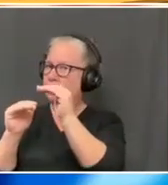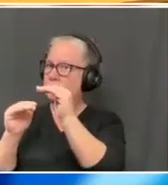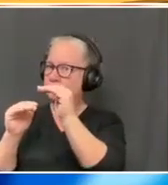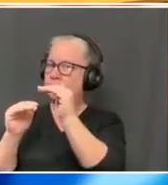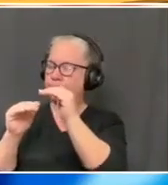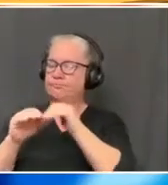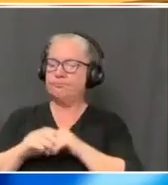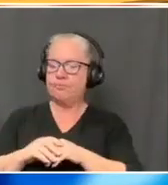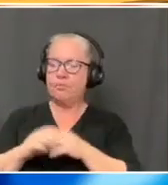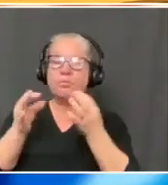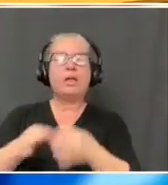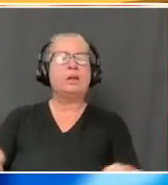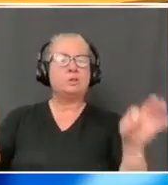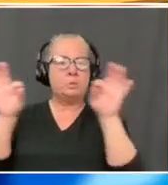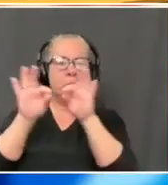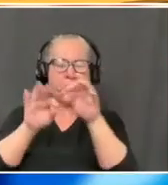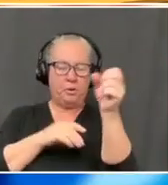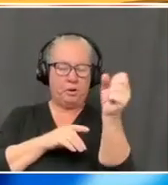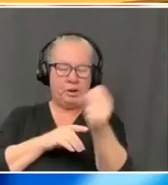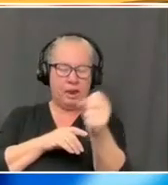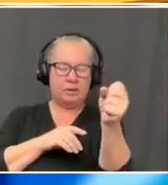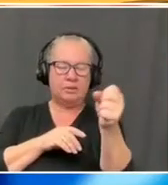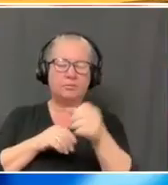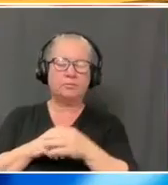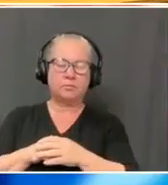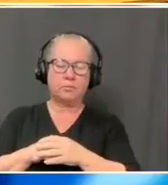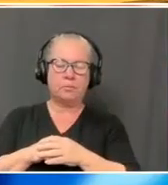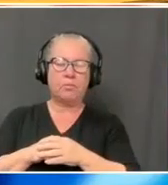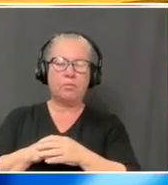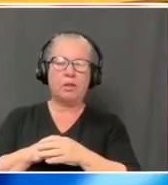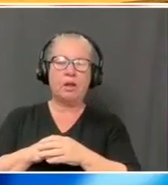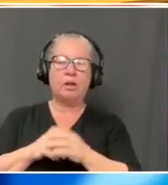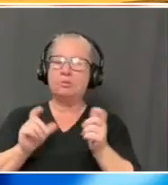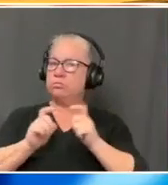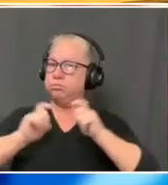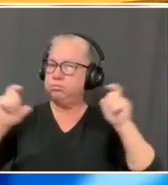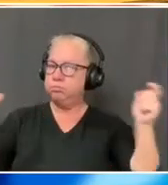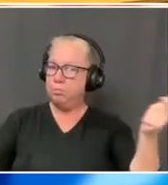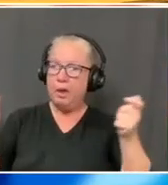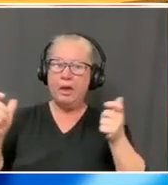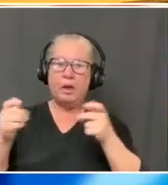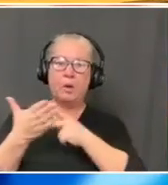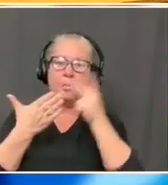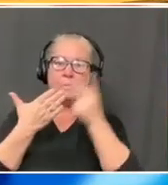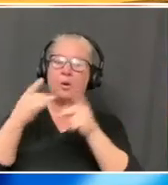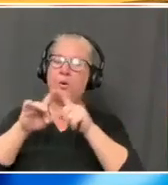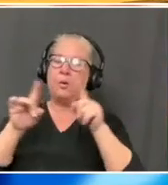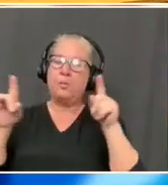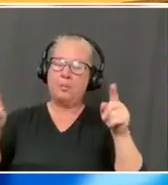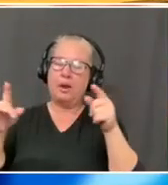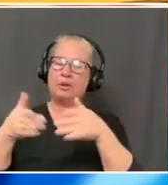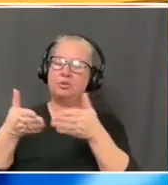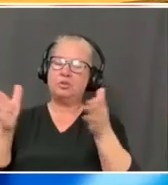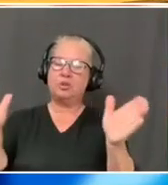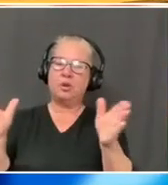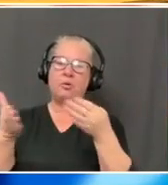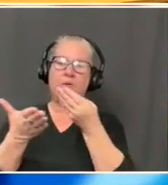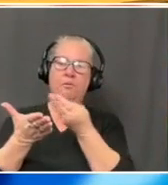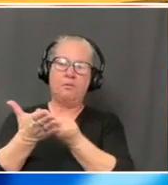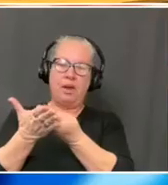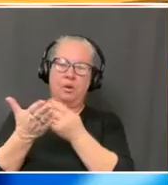important still. It's a major program. It's a major priority of the district, but it is general fund restricted, and so I wanted to make that